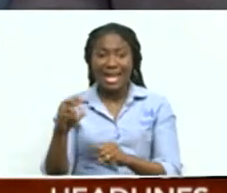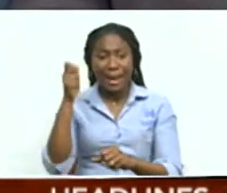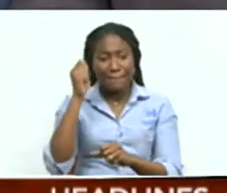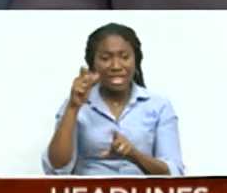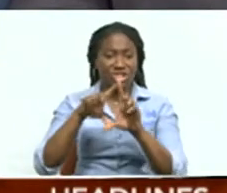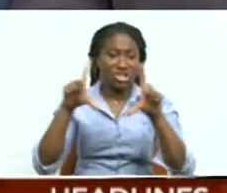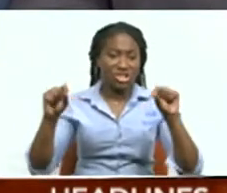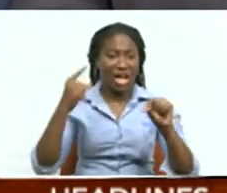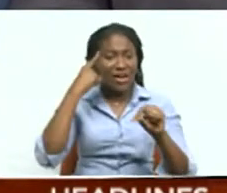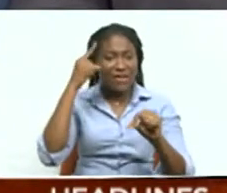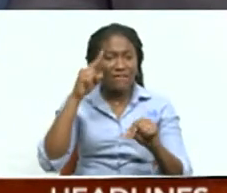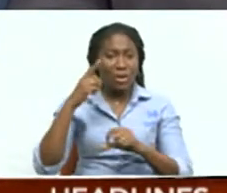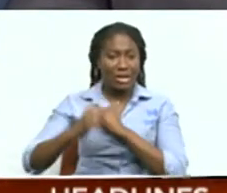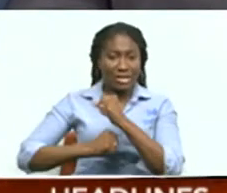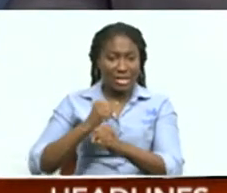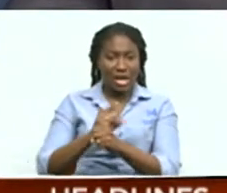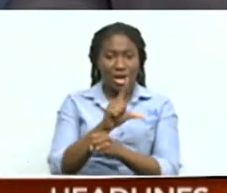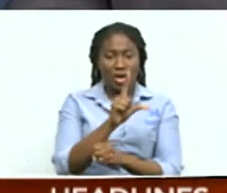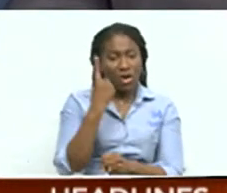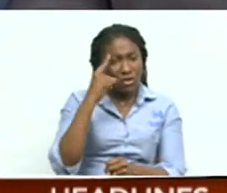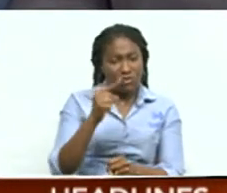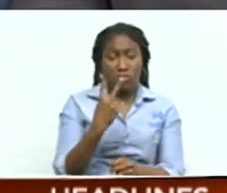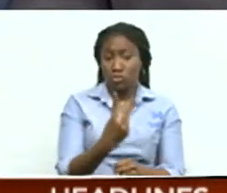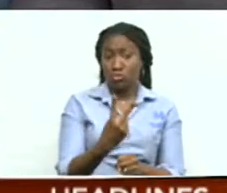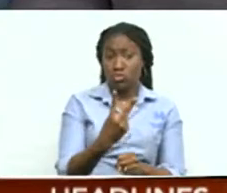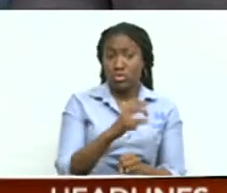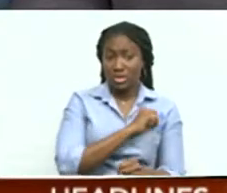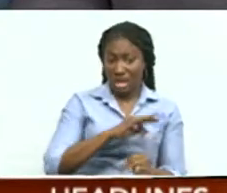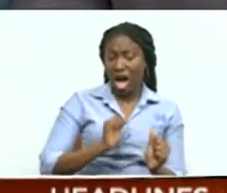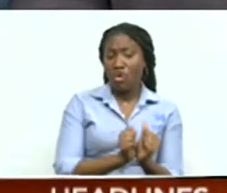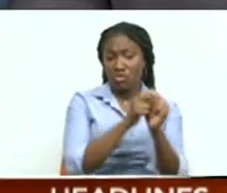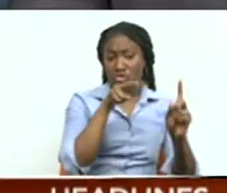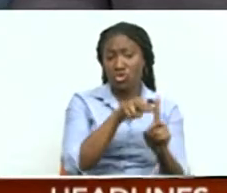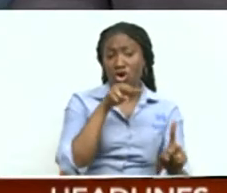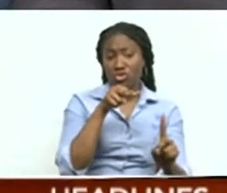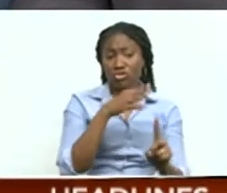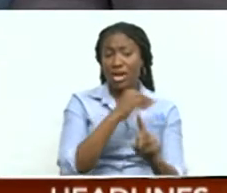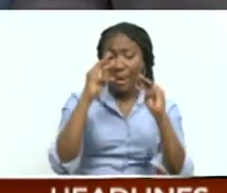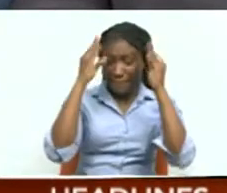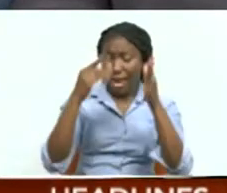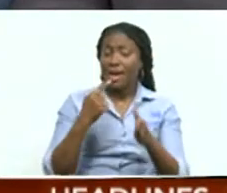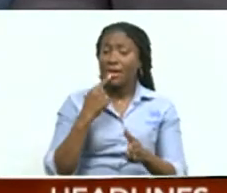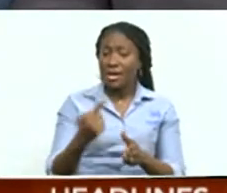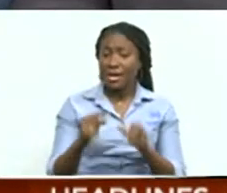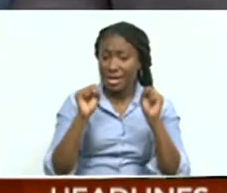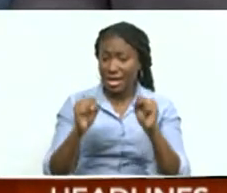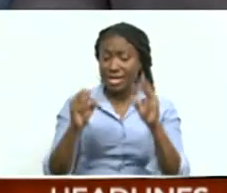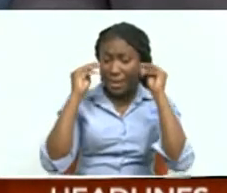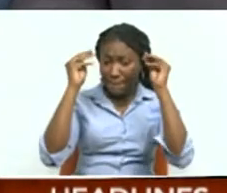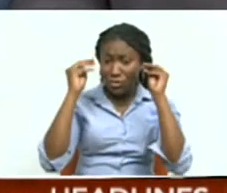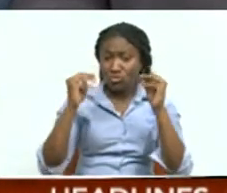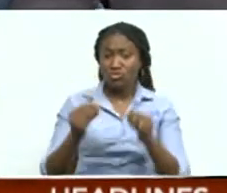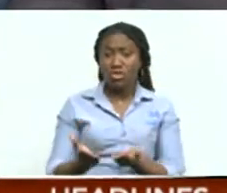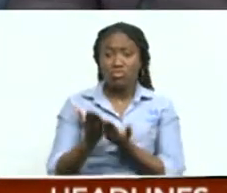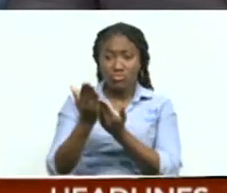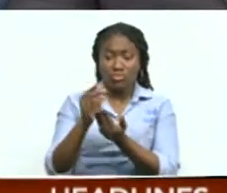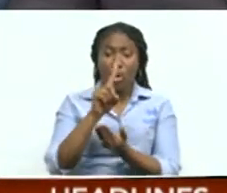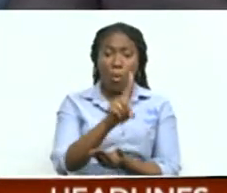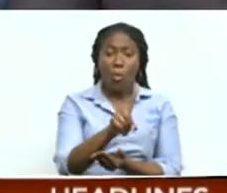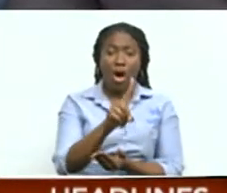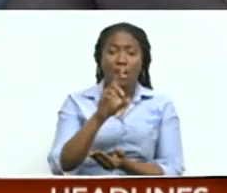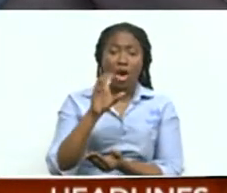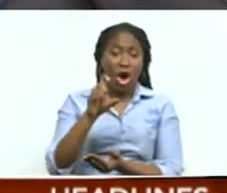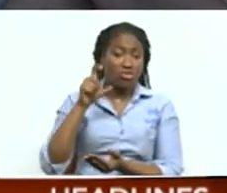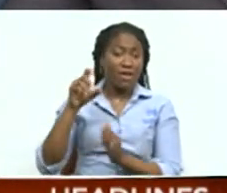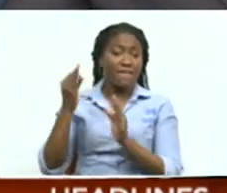checks for the year. Two employees have been arrested and charged. The minister confirms that the ministry has submitted over 100